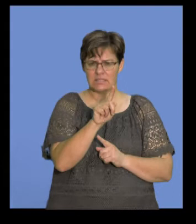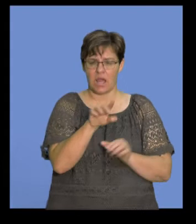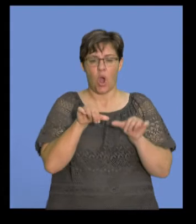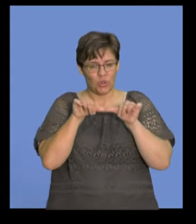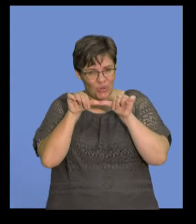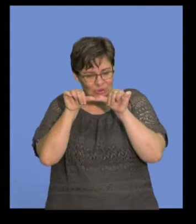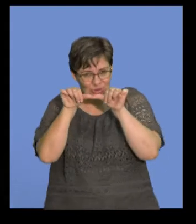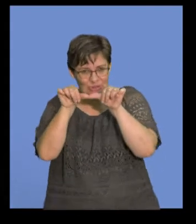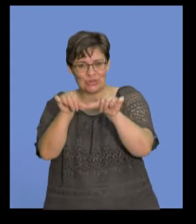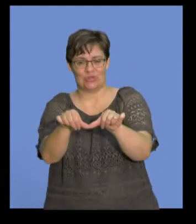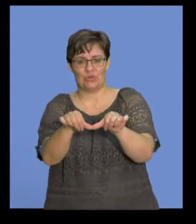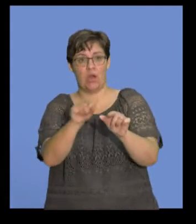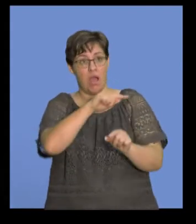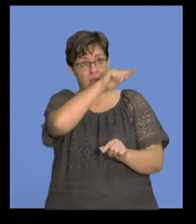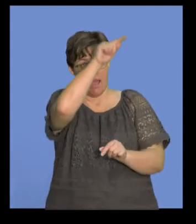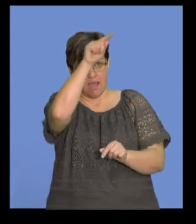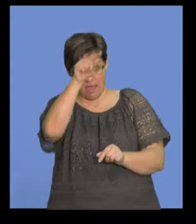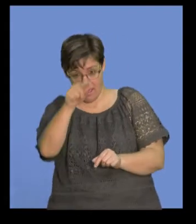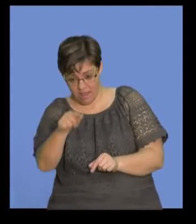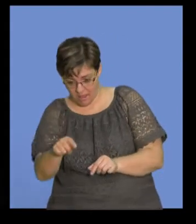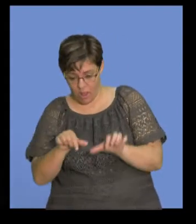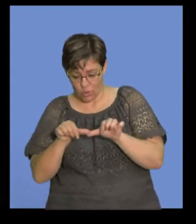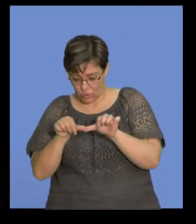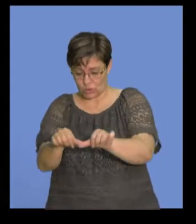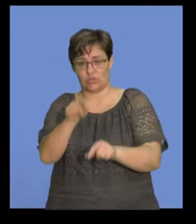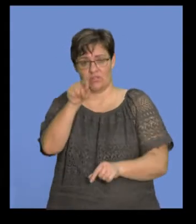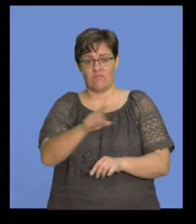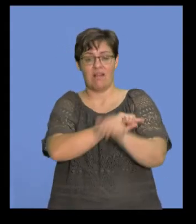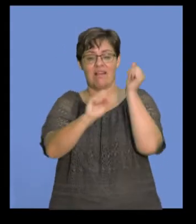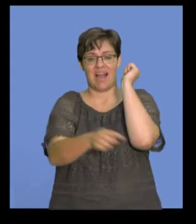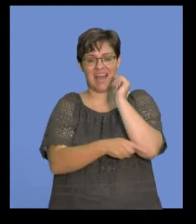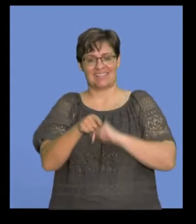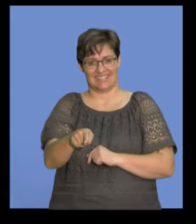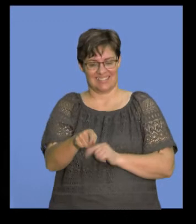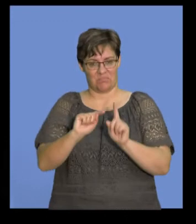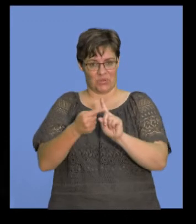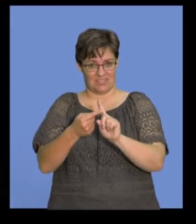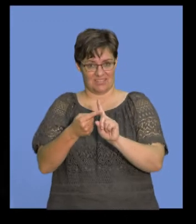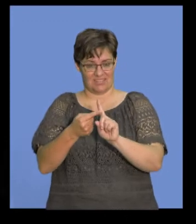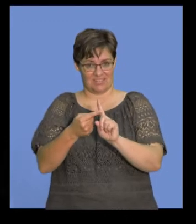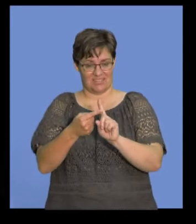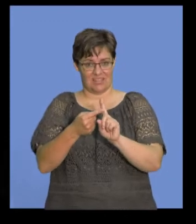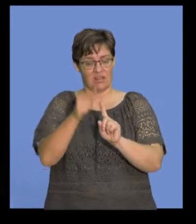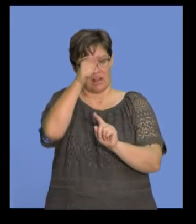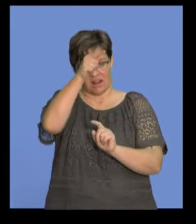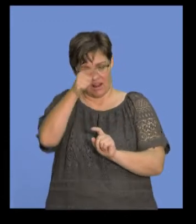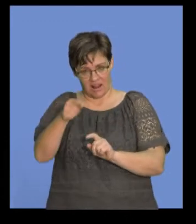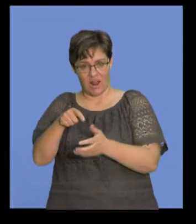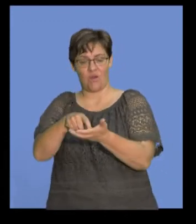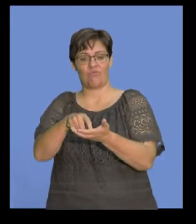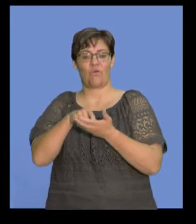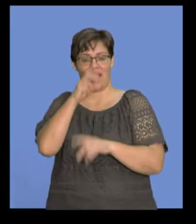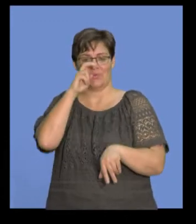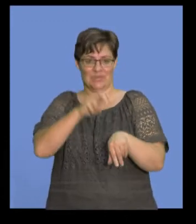to continue the existing trend of the graph from the last data point until you intercept